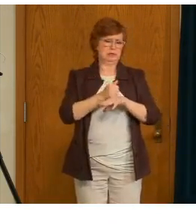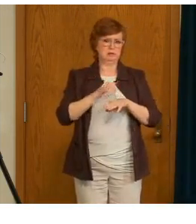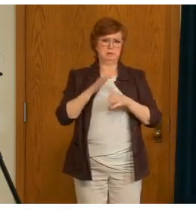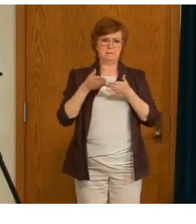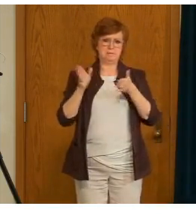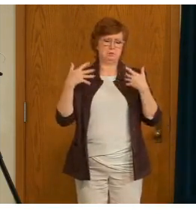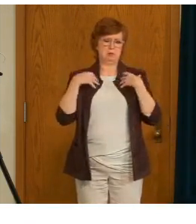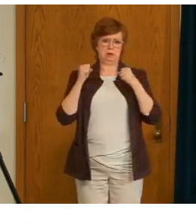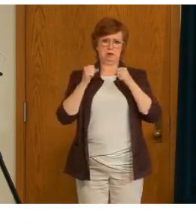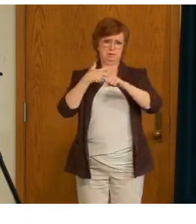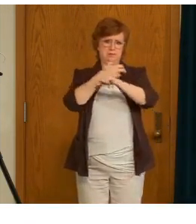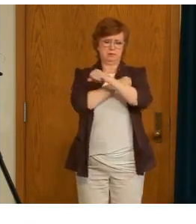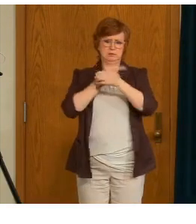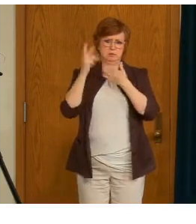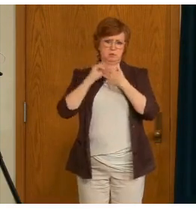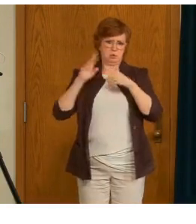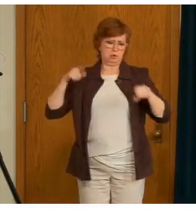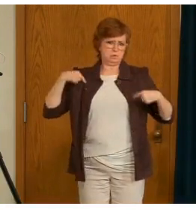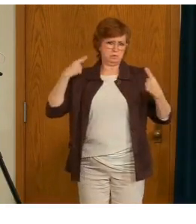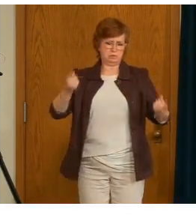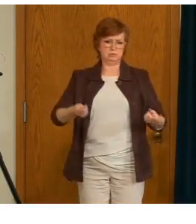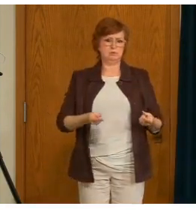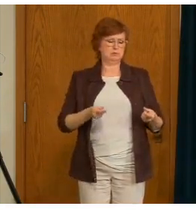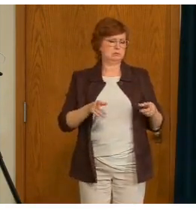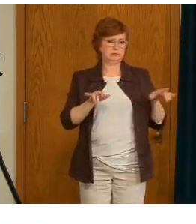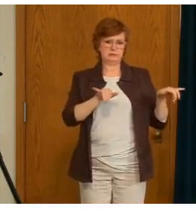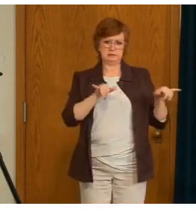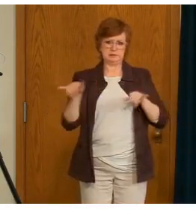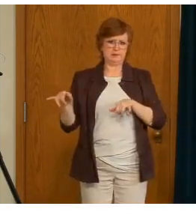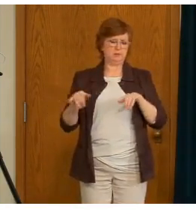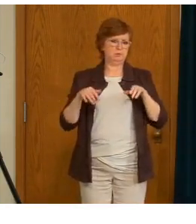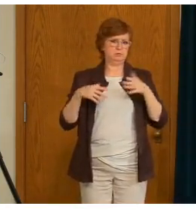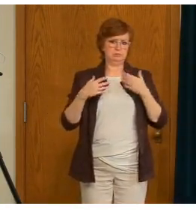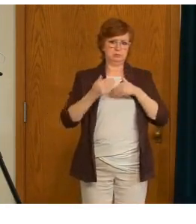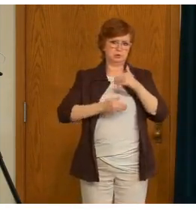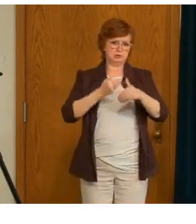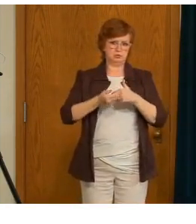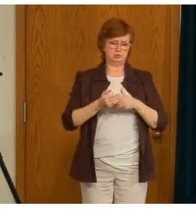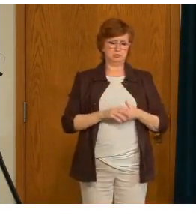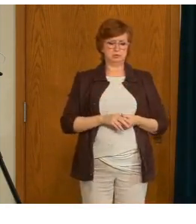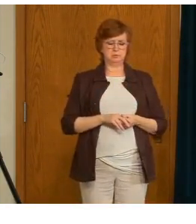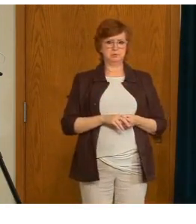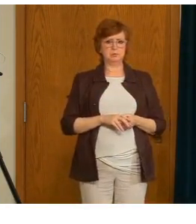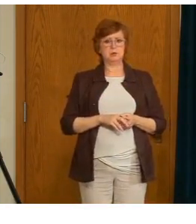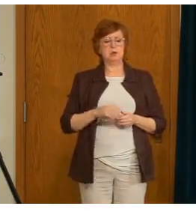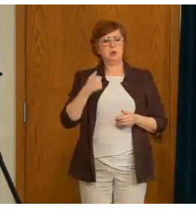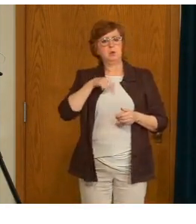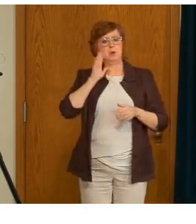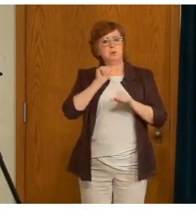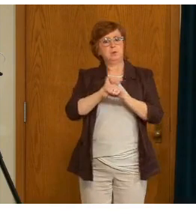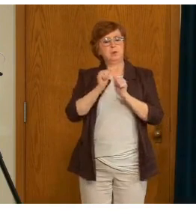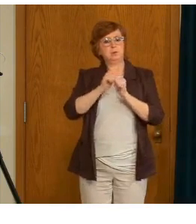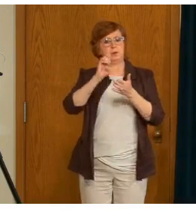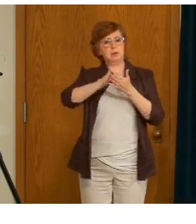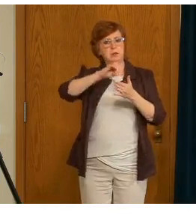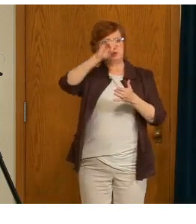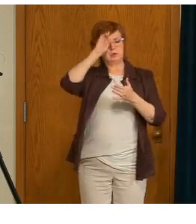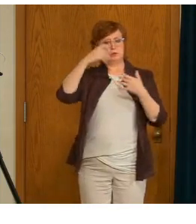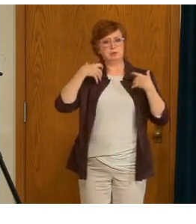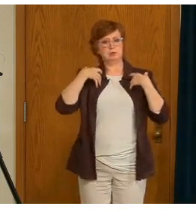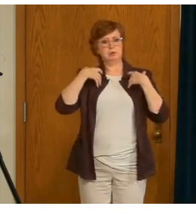health vaccination in the younger years to the older years. We're going to work with the health people within education and